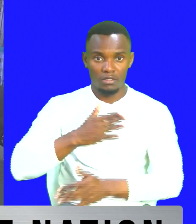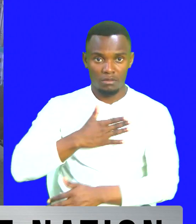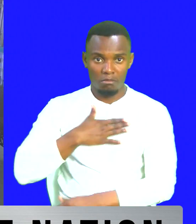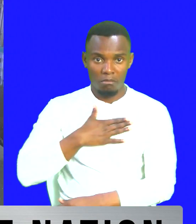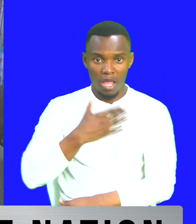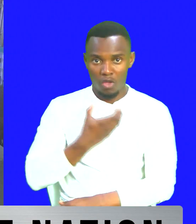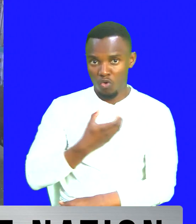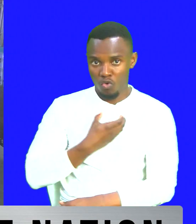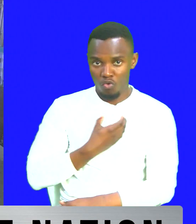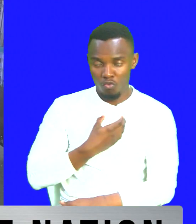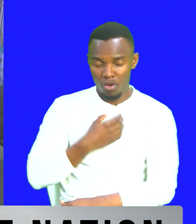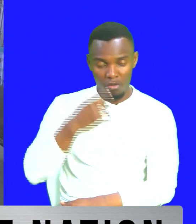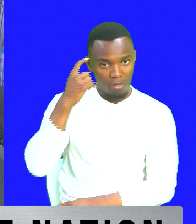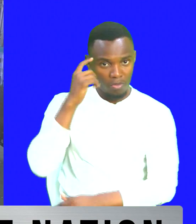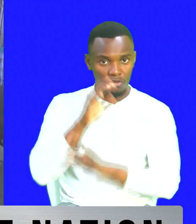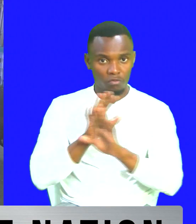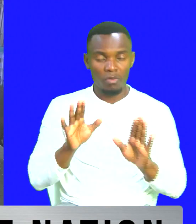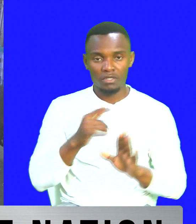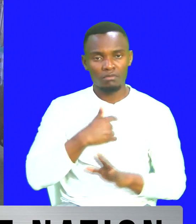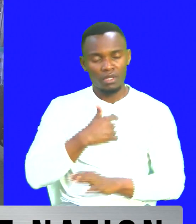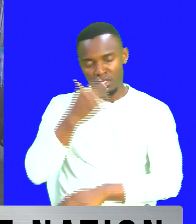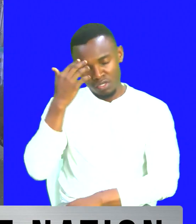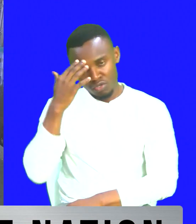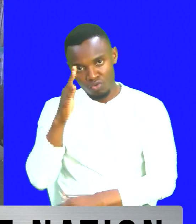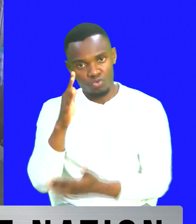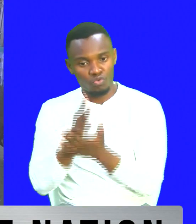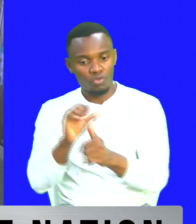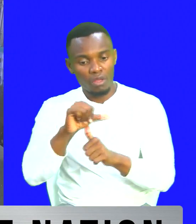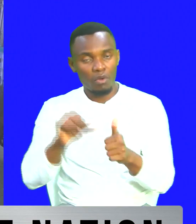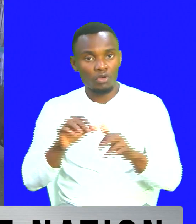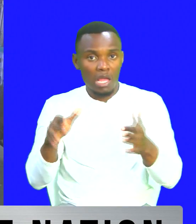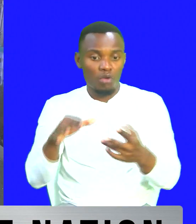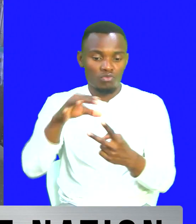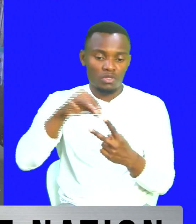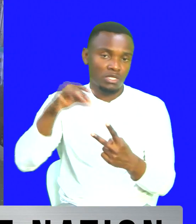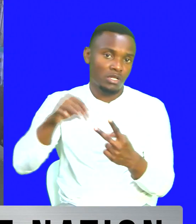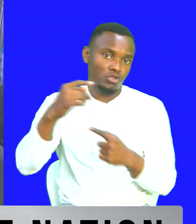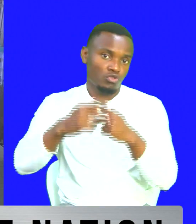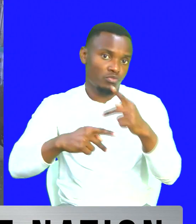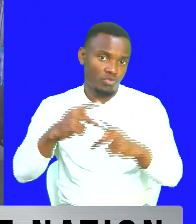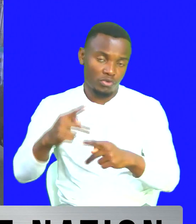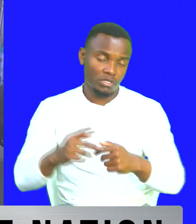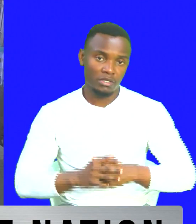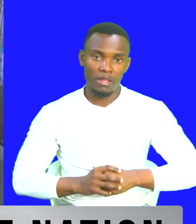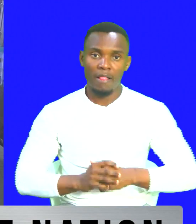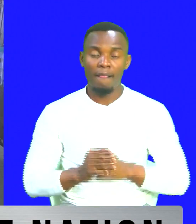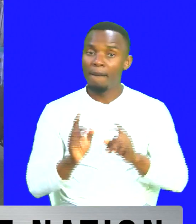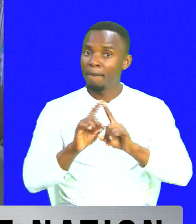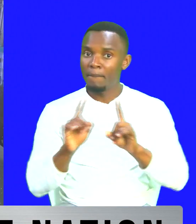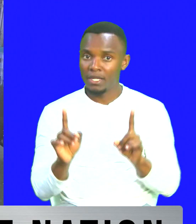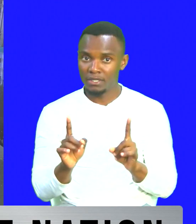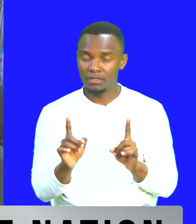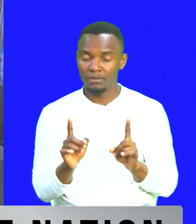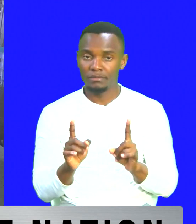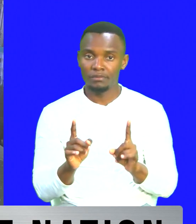have the facts about or of how they chose the troops to go there, Jonah. But what I want,